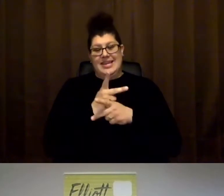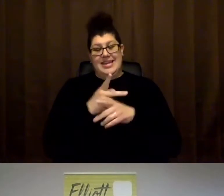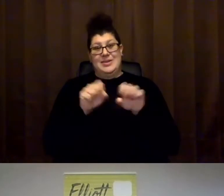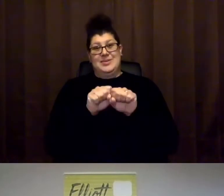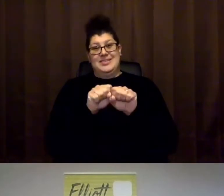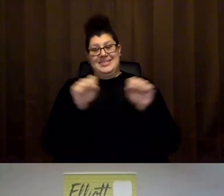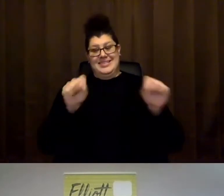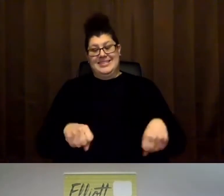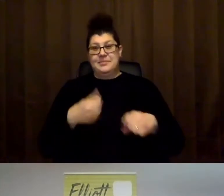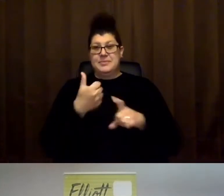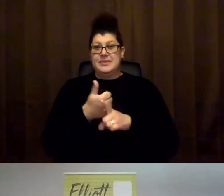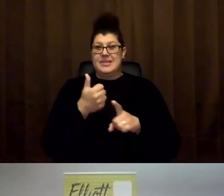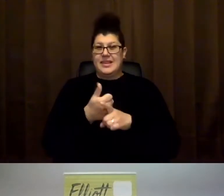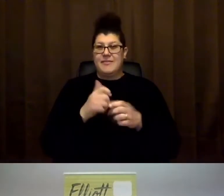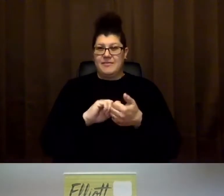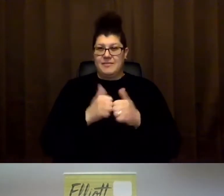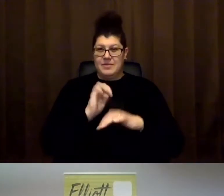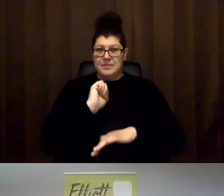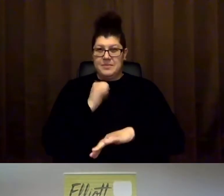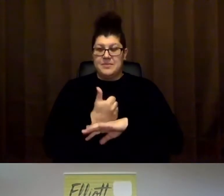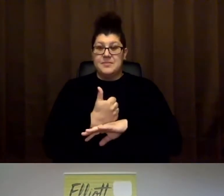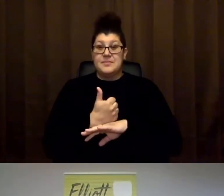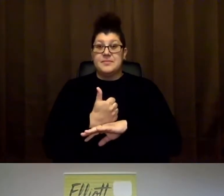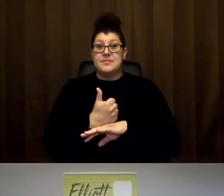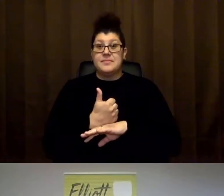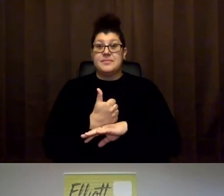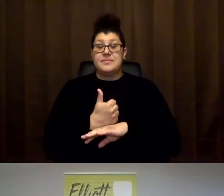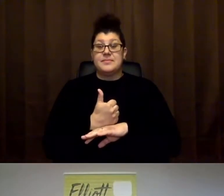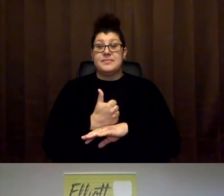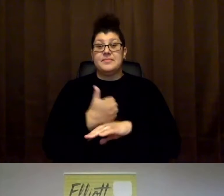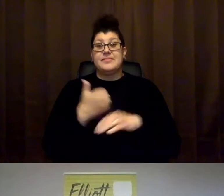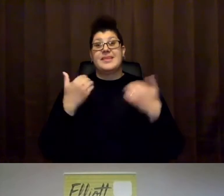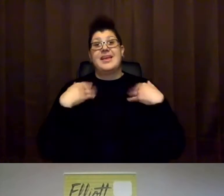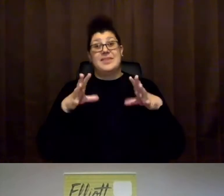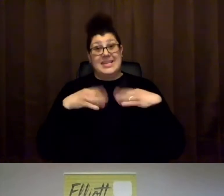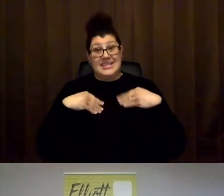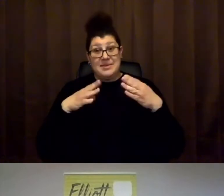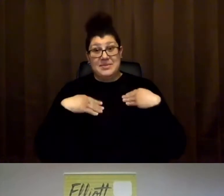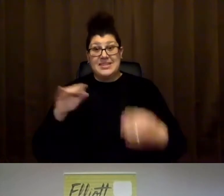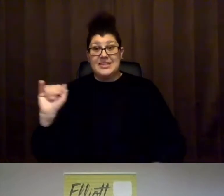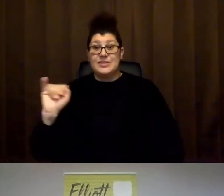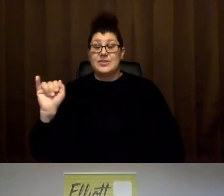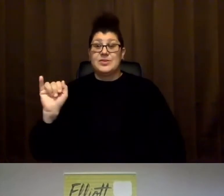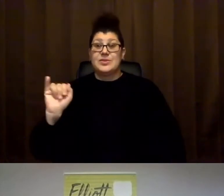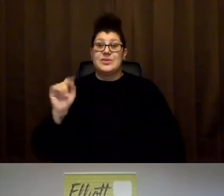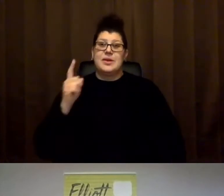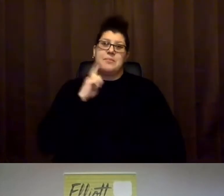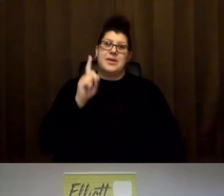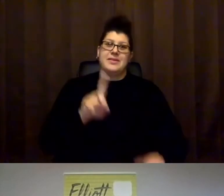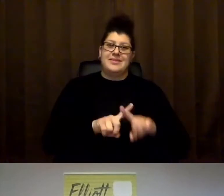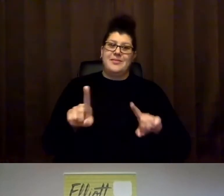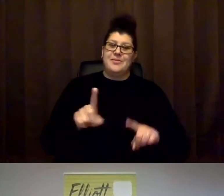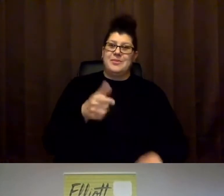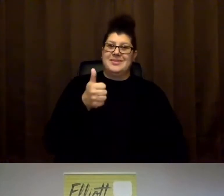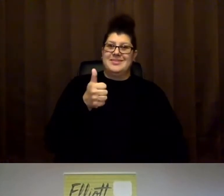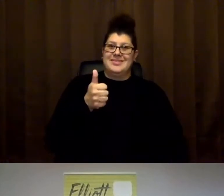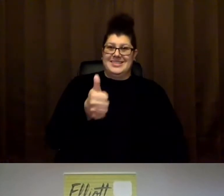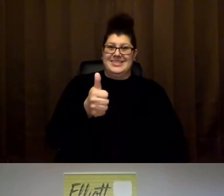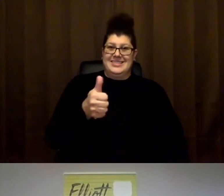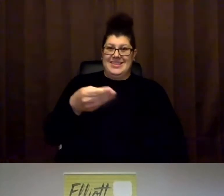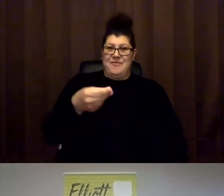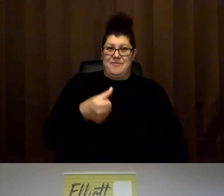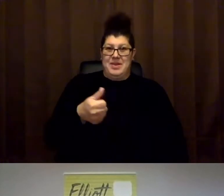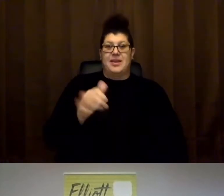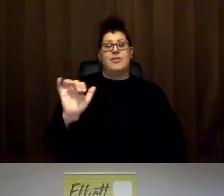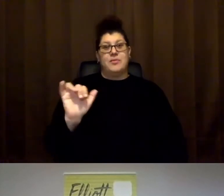clients, but we also do accept insurance and do self-pay options as well. We have different